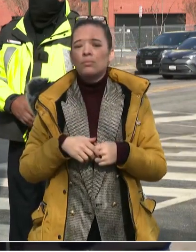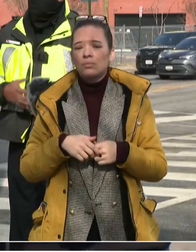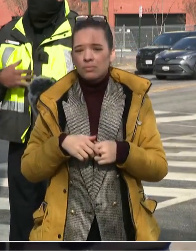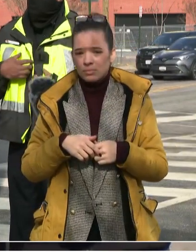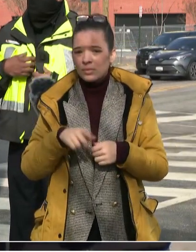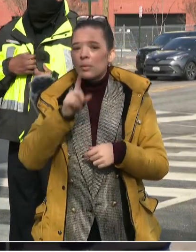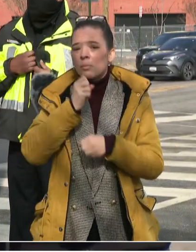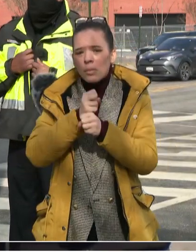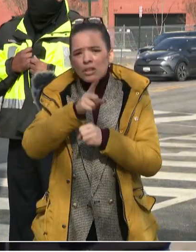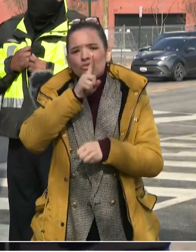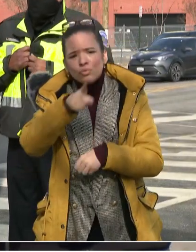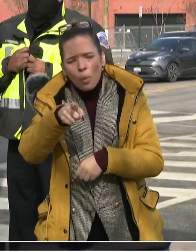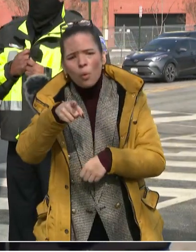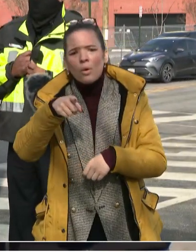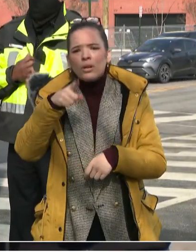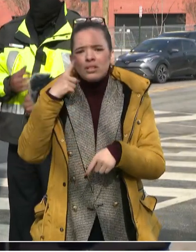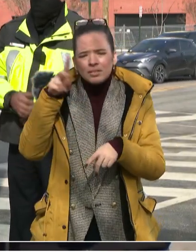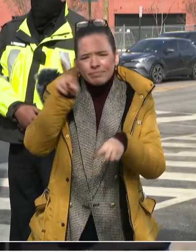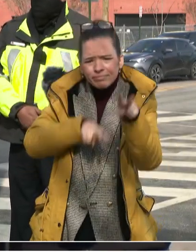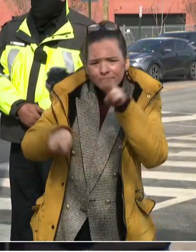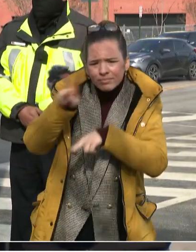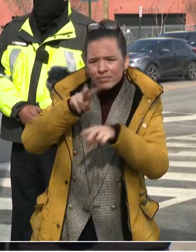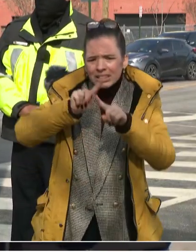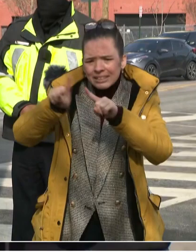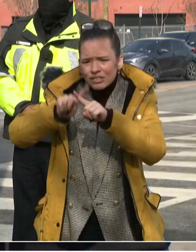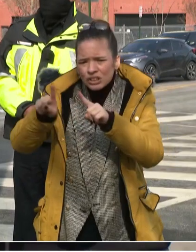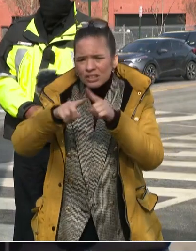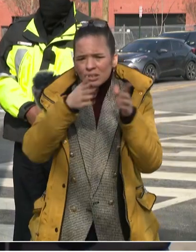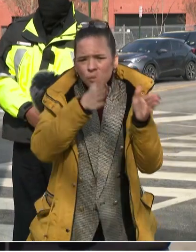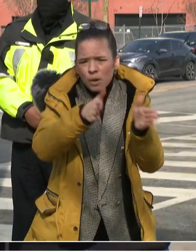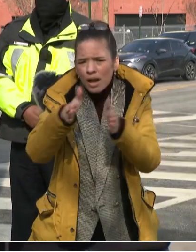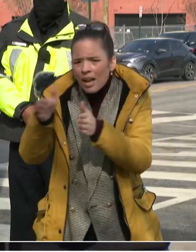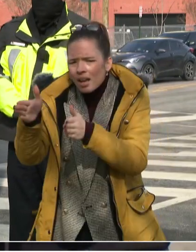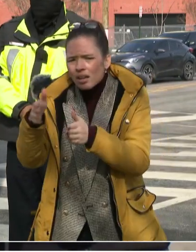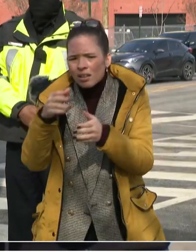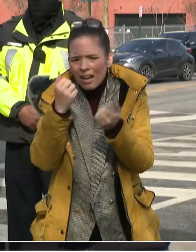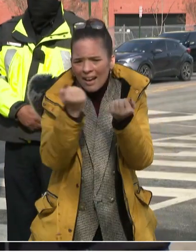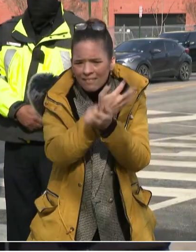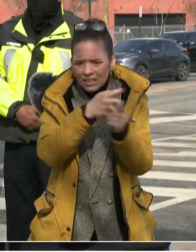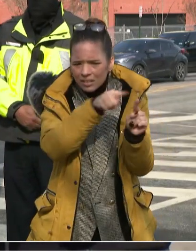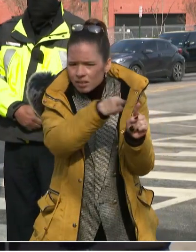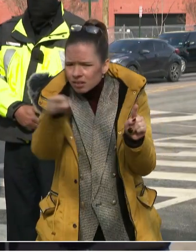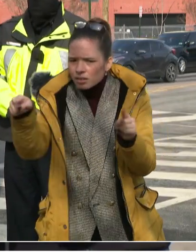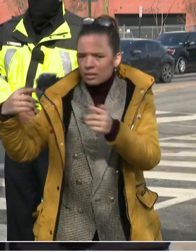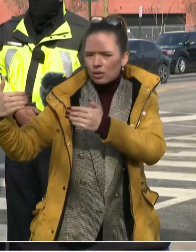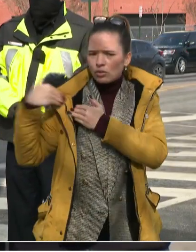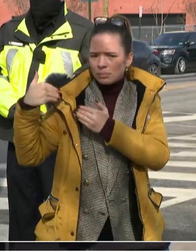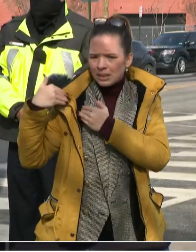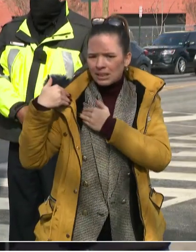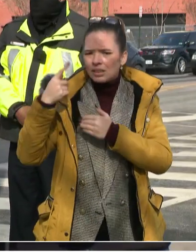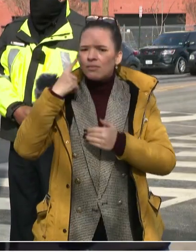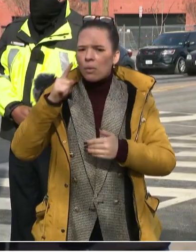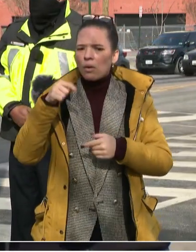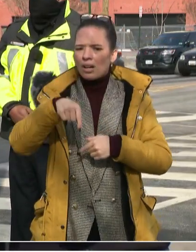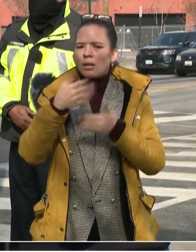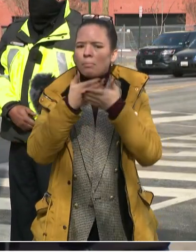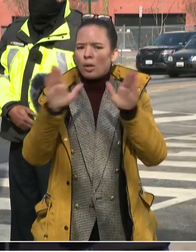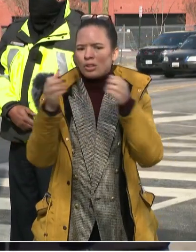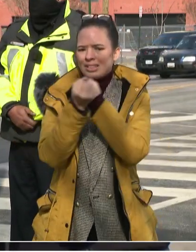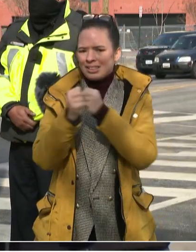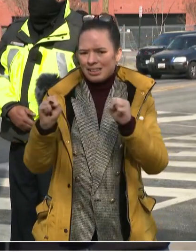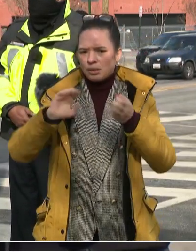for increased ways to ensure that everybody is being held accountable through our public safety and the